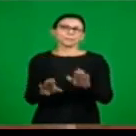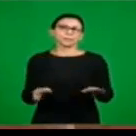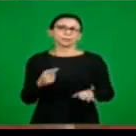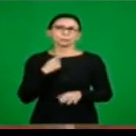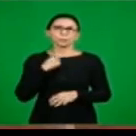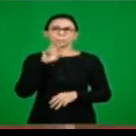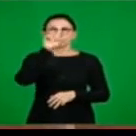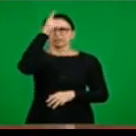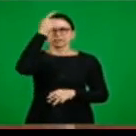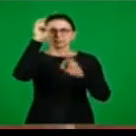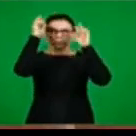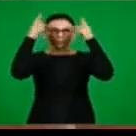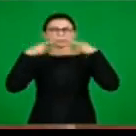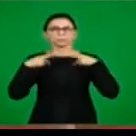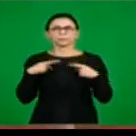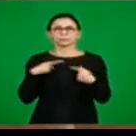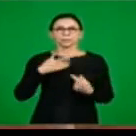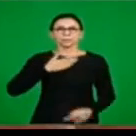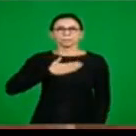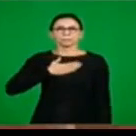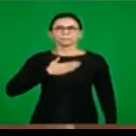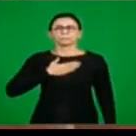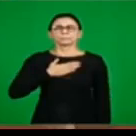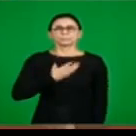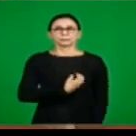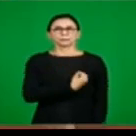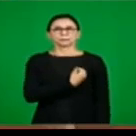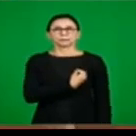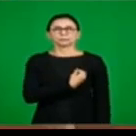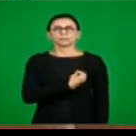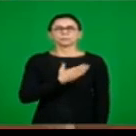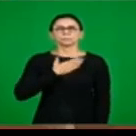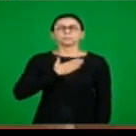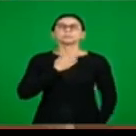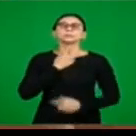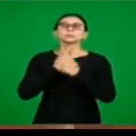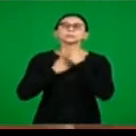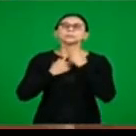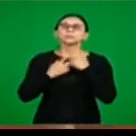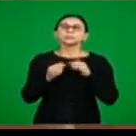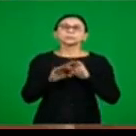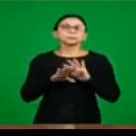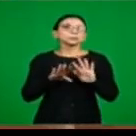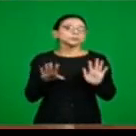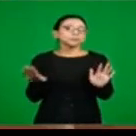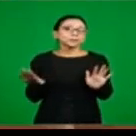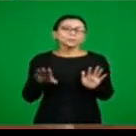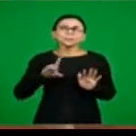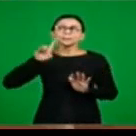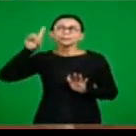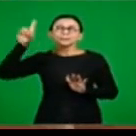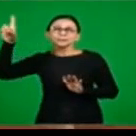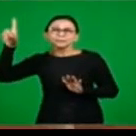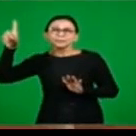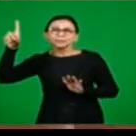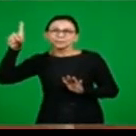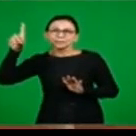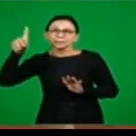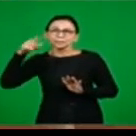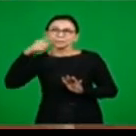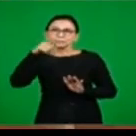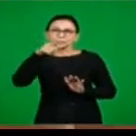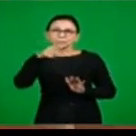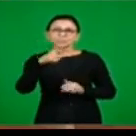a human thing, ours here. It's not something that I want, because God is not the executor of